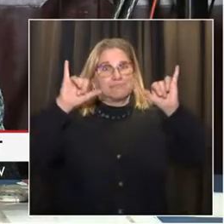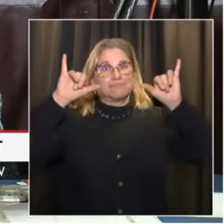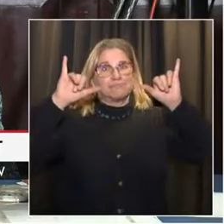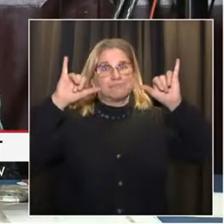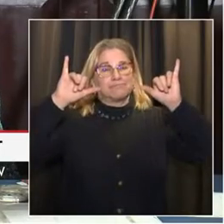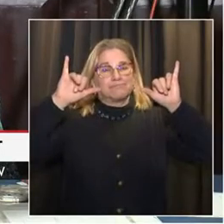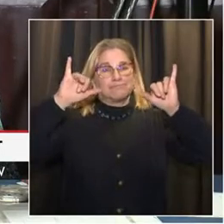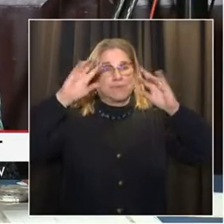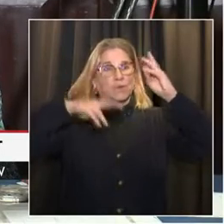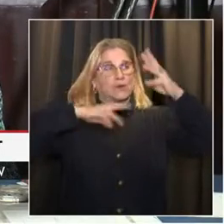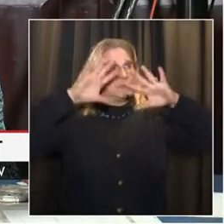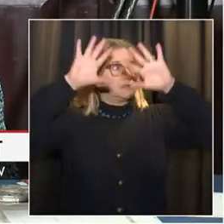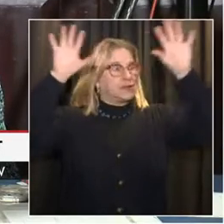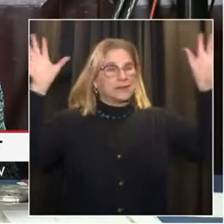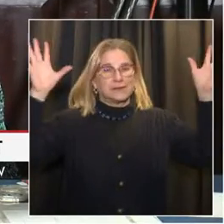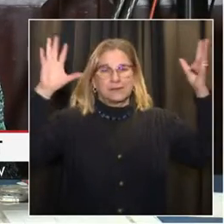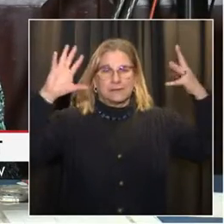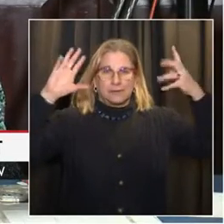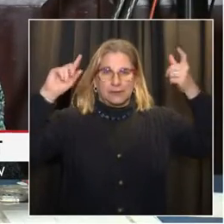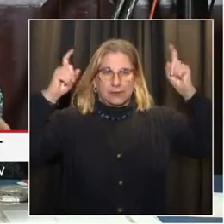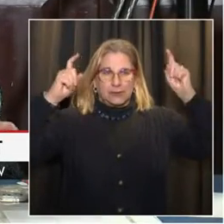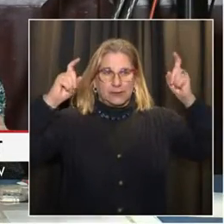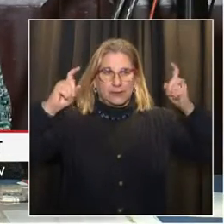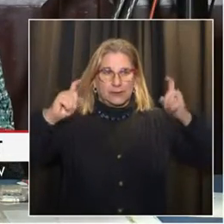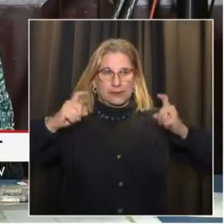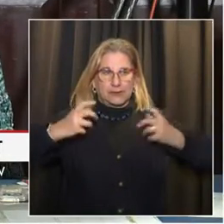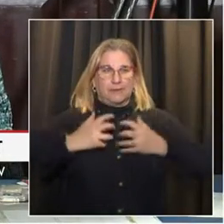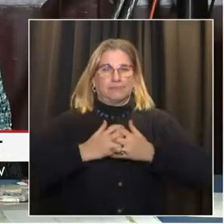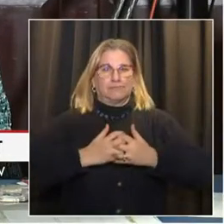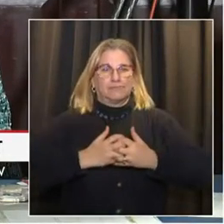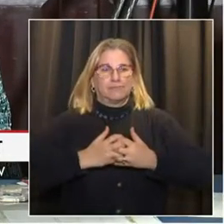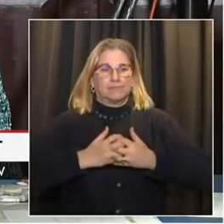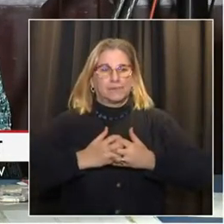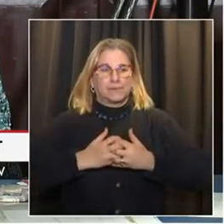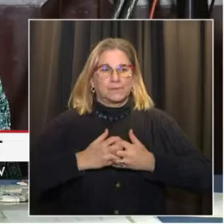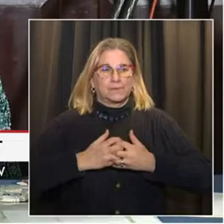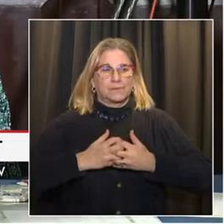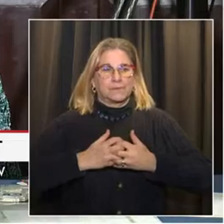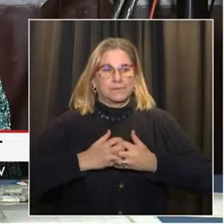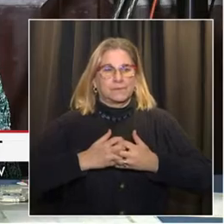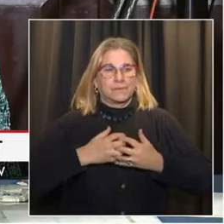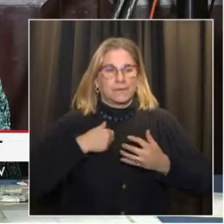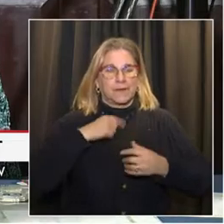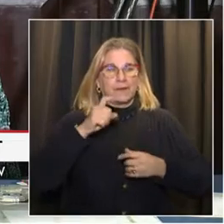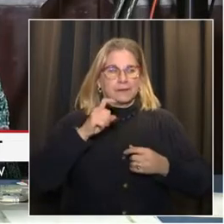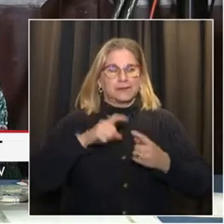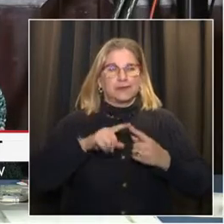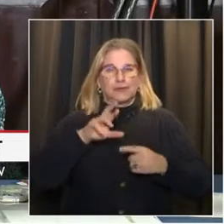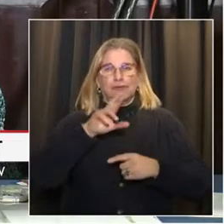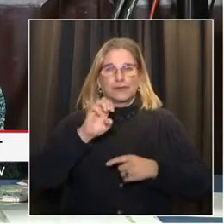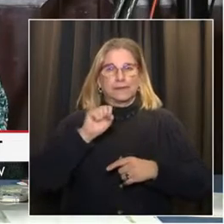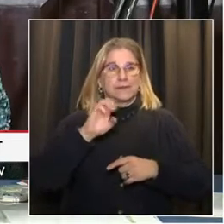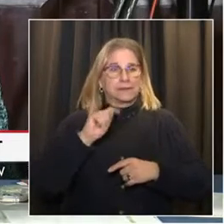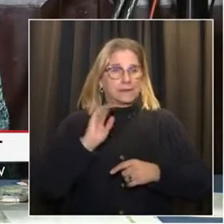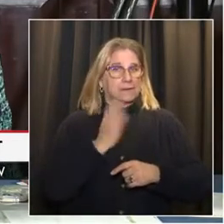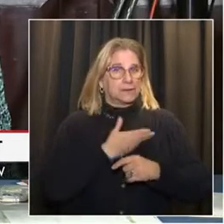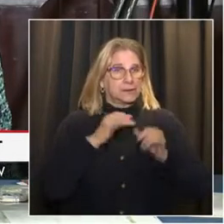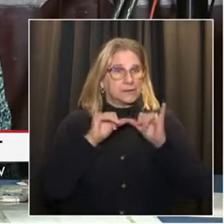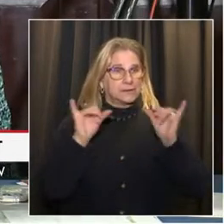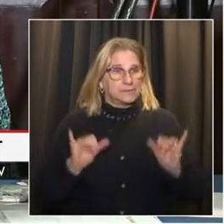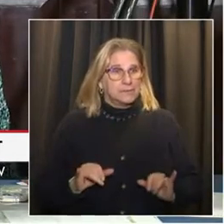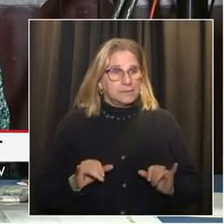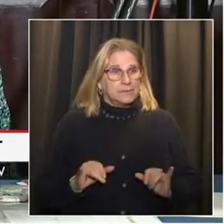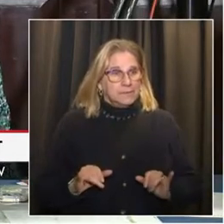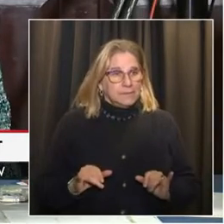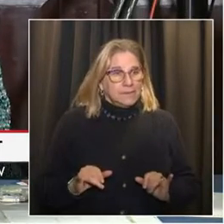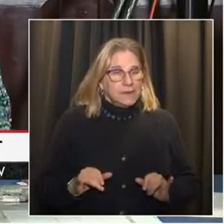be reset. I asked Kevin to show this pictorially because some people say, well, what do you mean when you